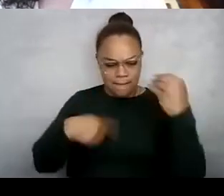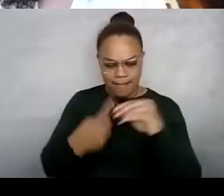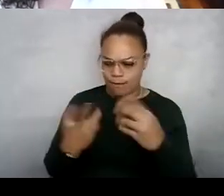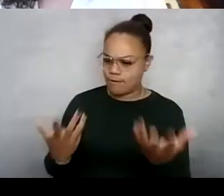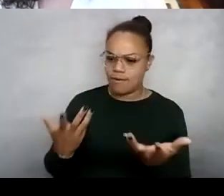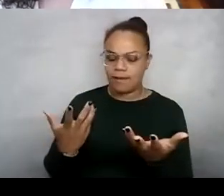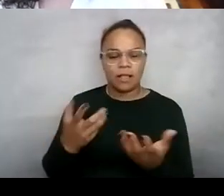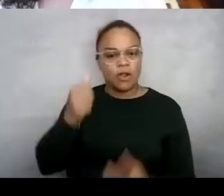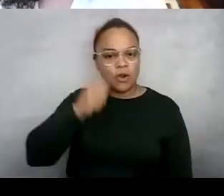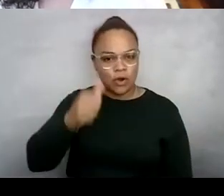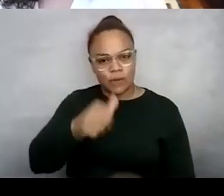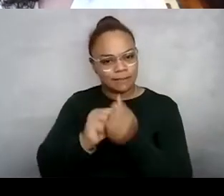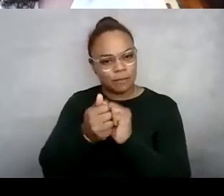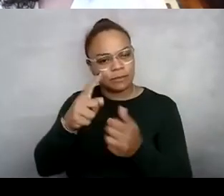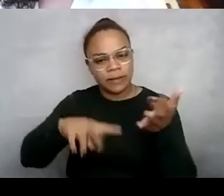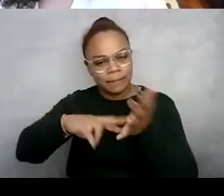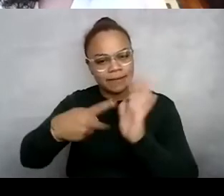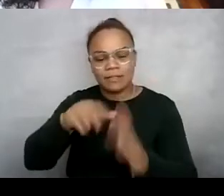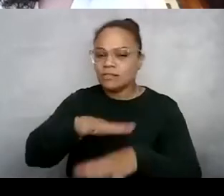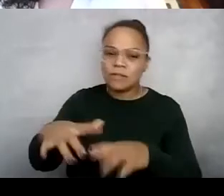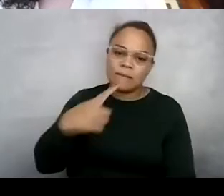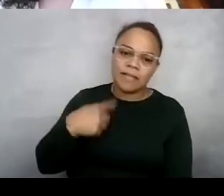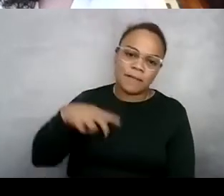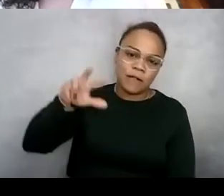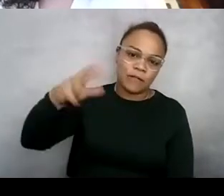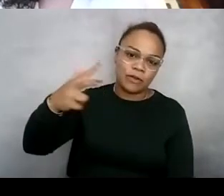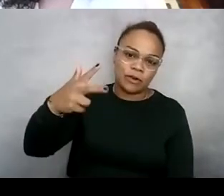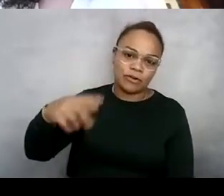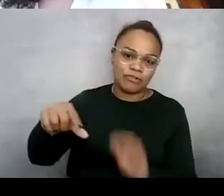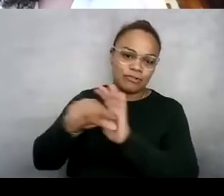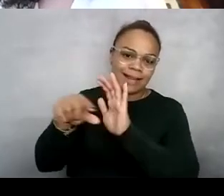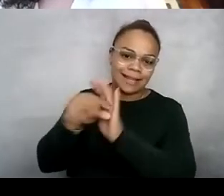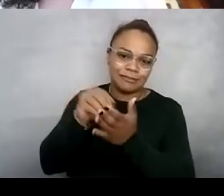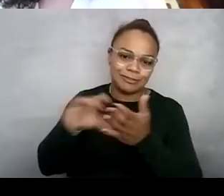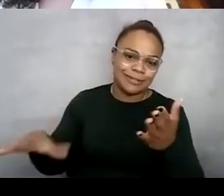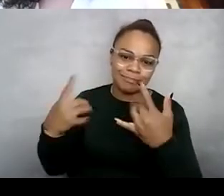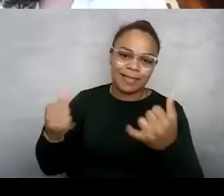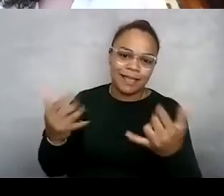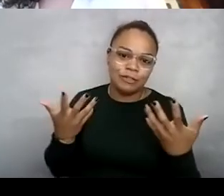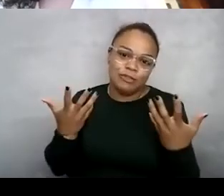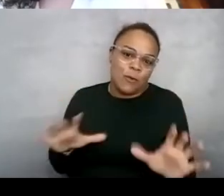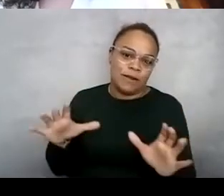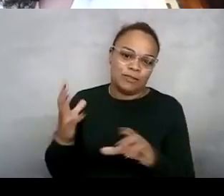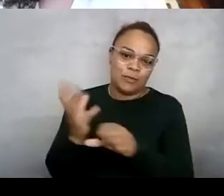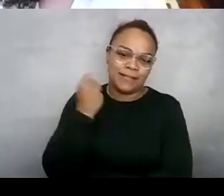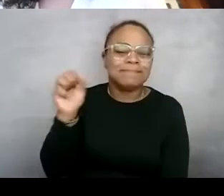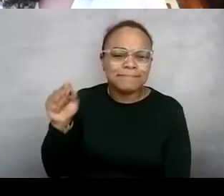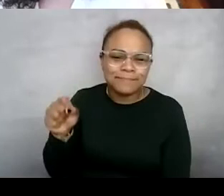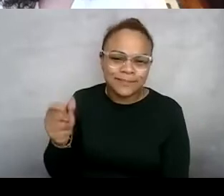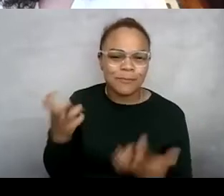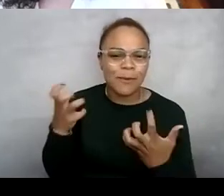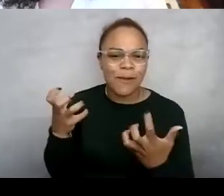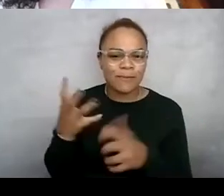girls sports is. Don't tell me third graders who are playing don't want to win, because they do. Now they also need to